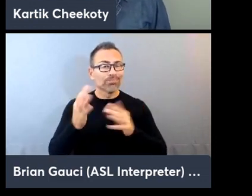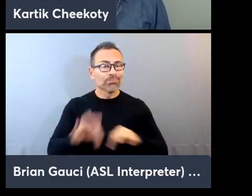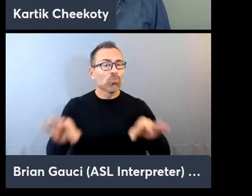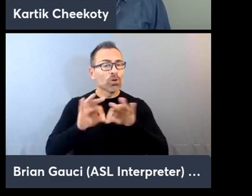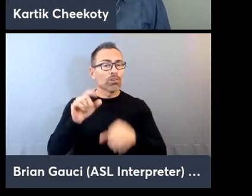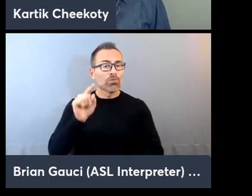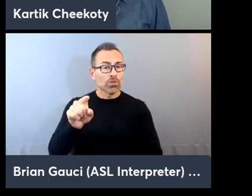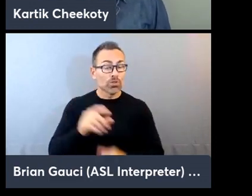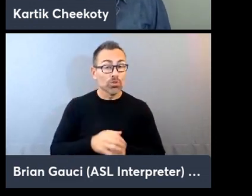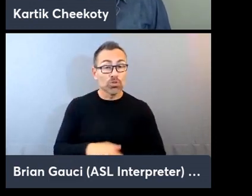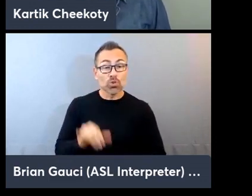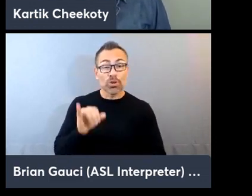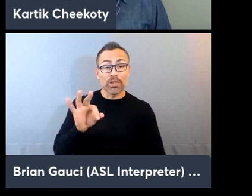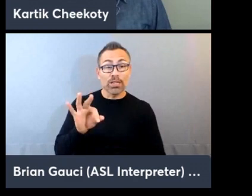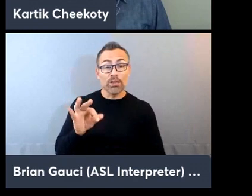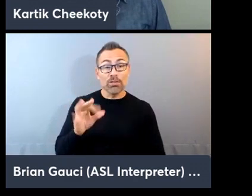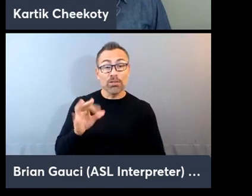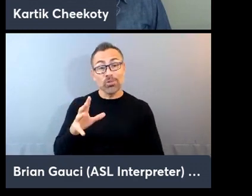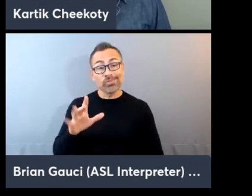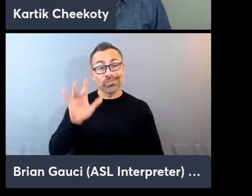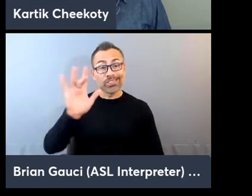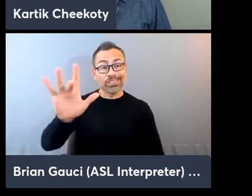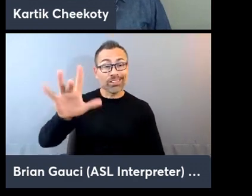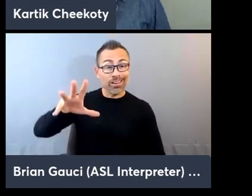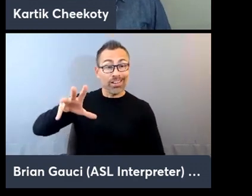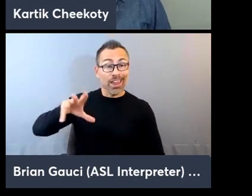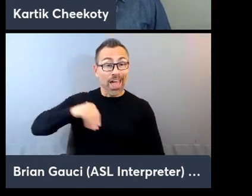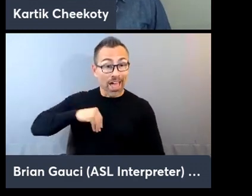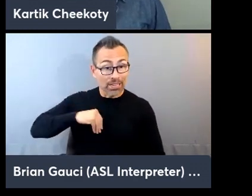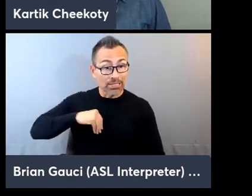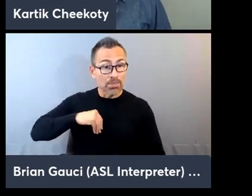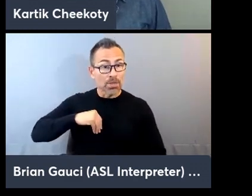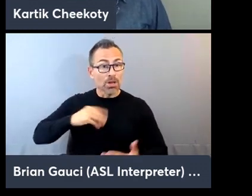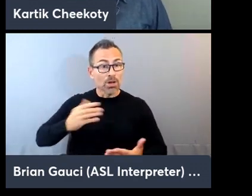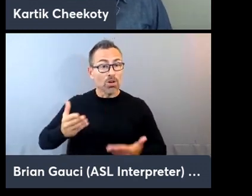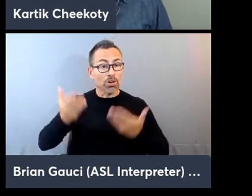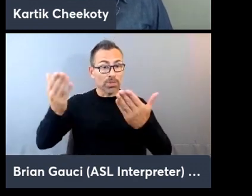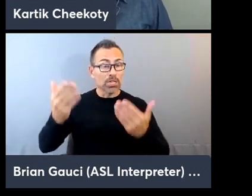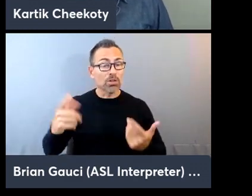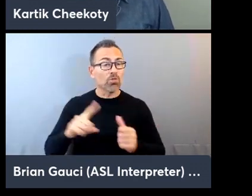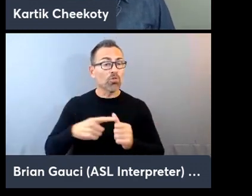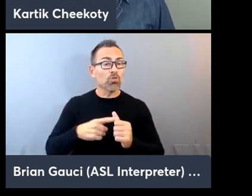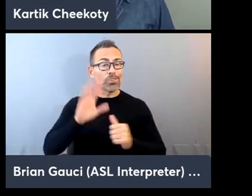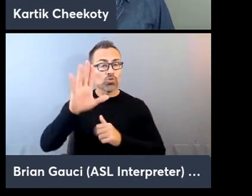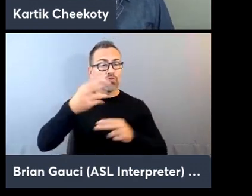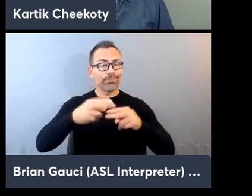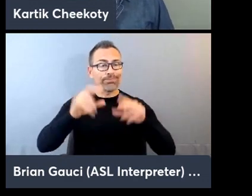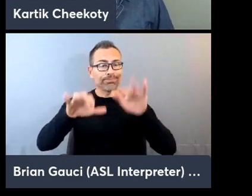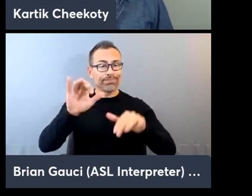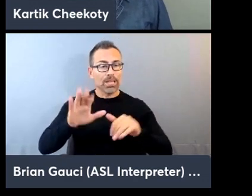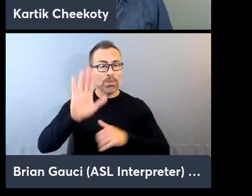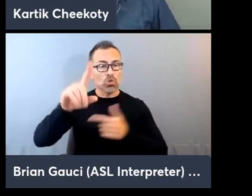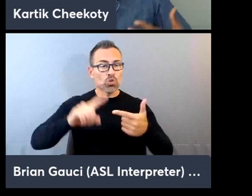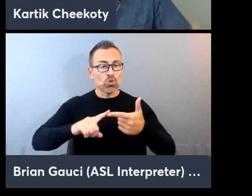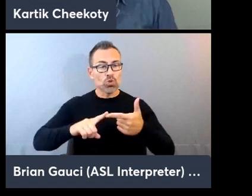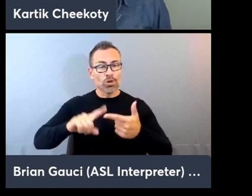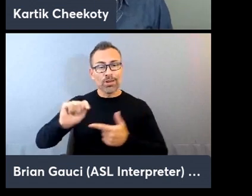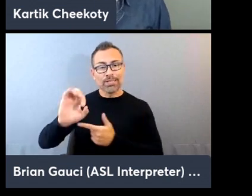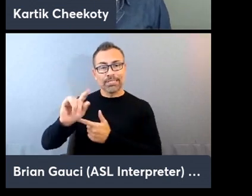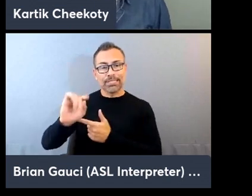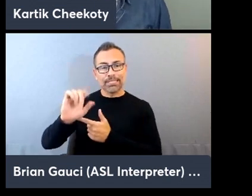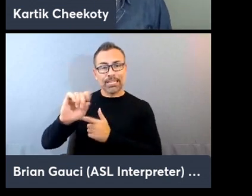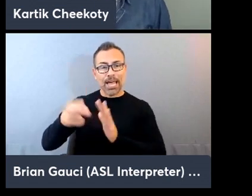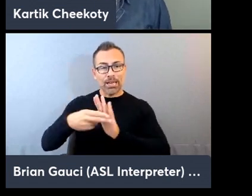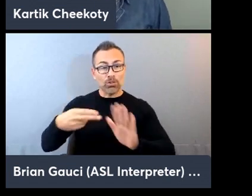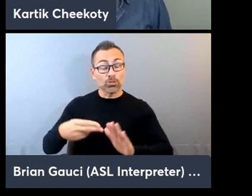accept a recommendation, we ask that you enter your name and your title. So through IAM, you can